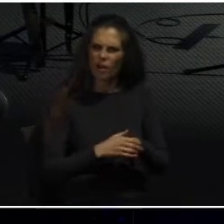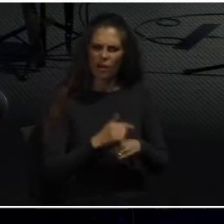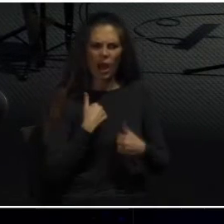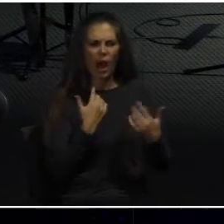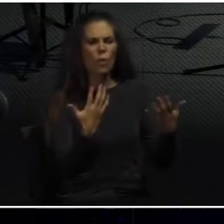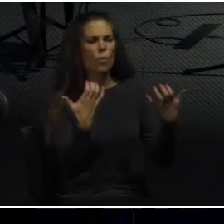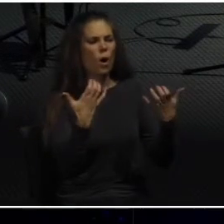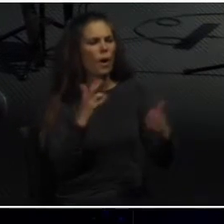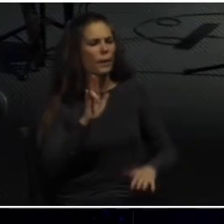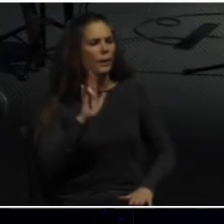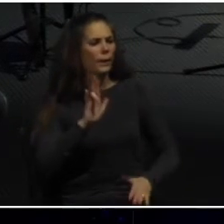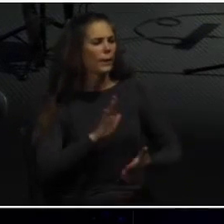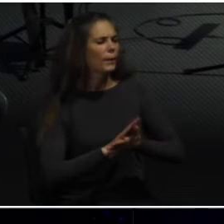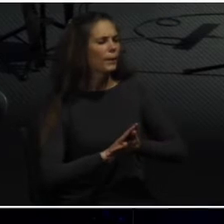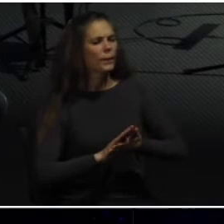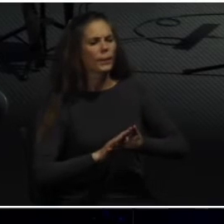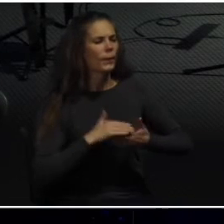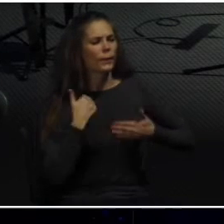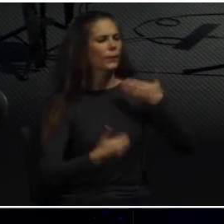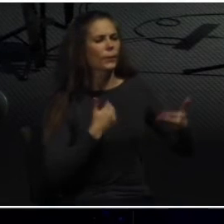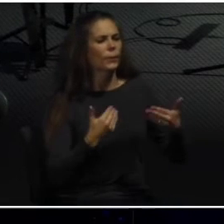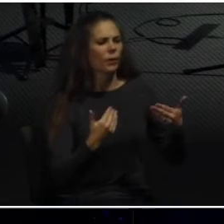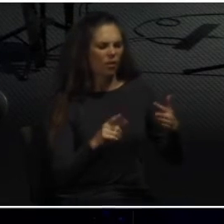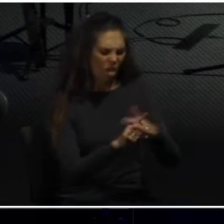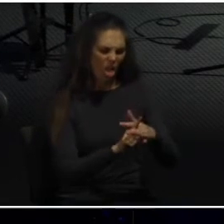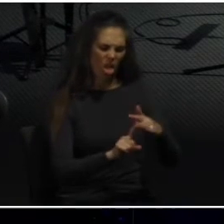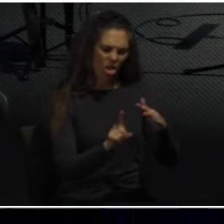the hurts in my life?